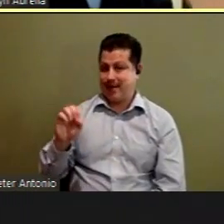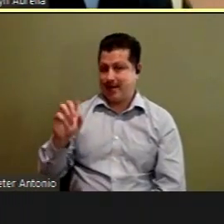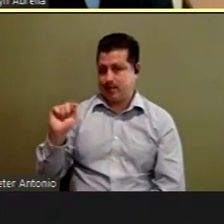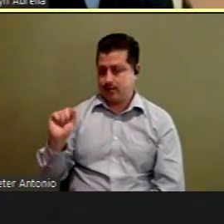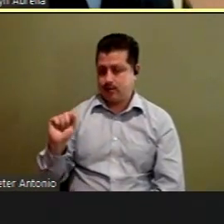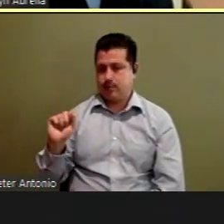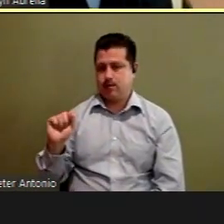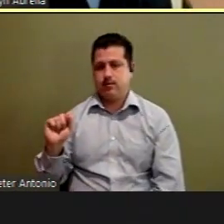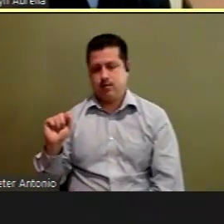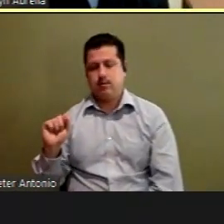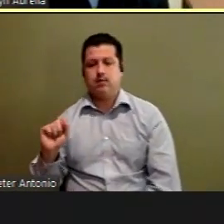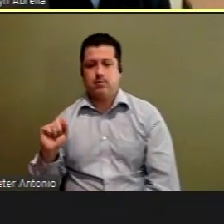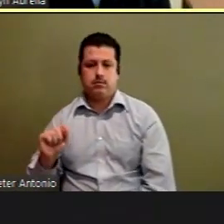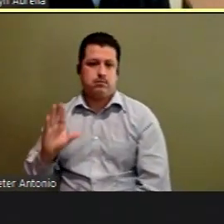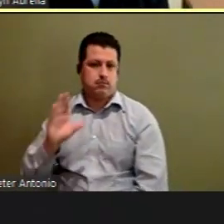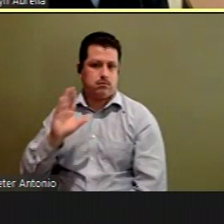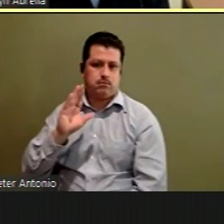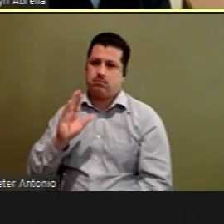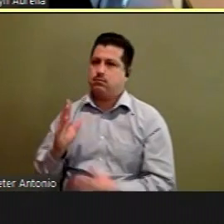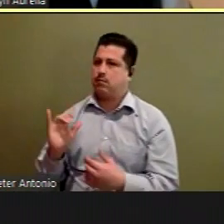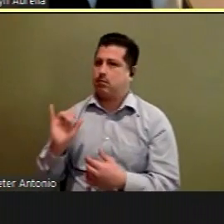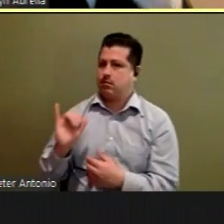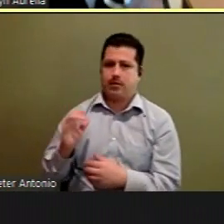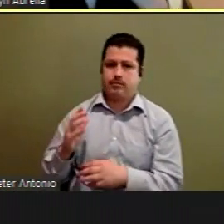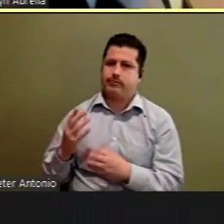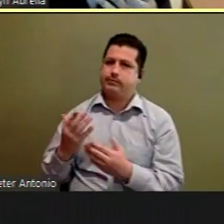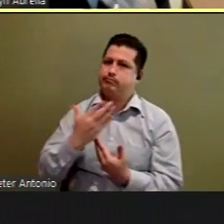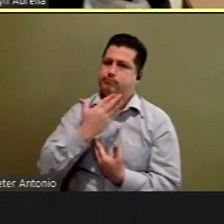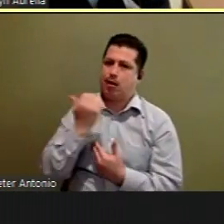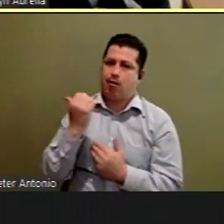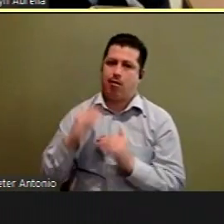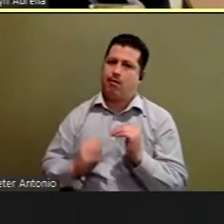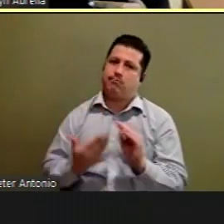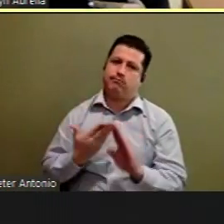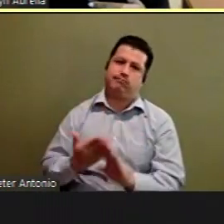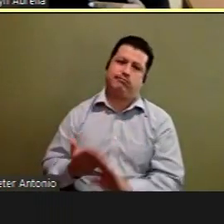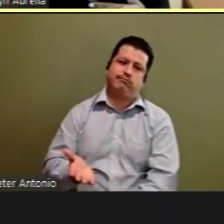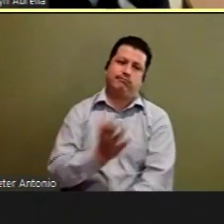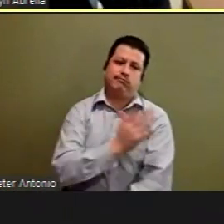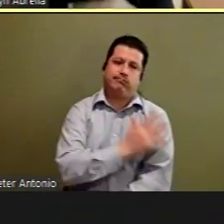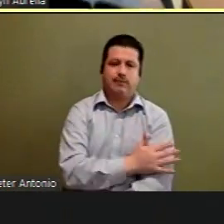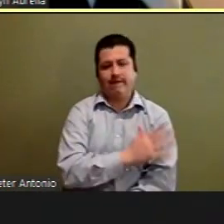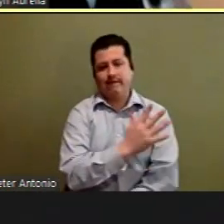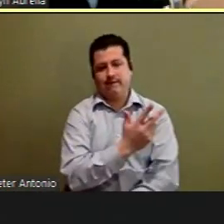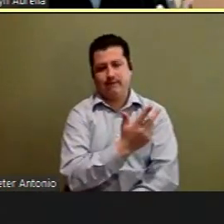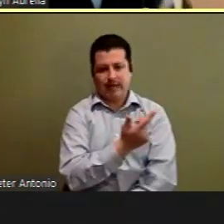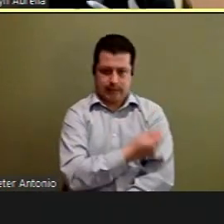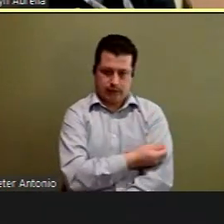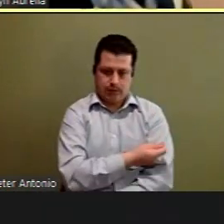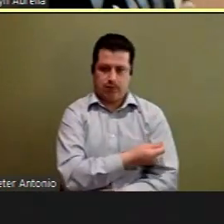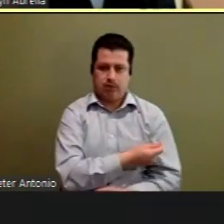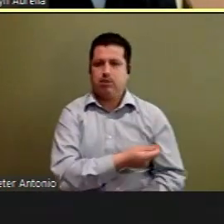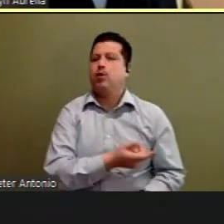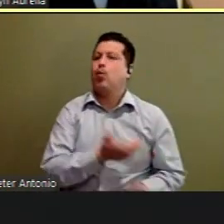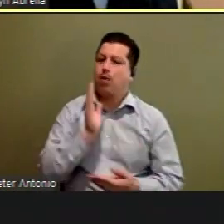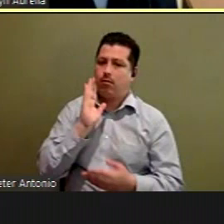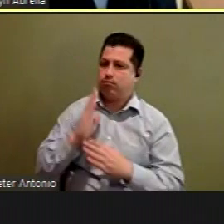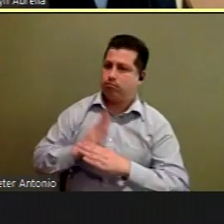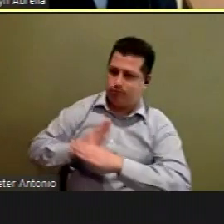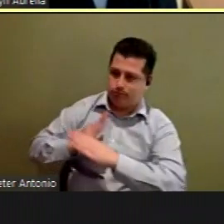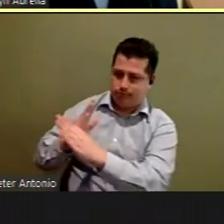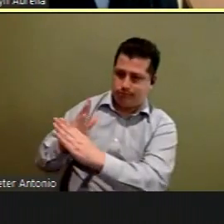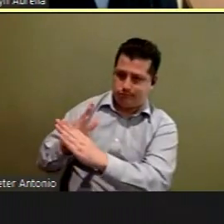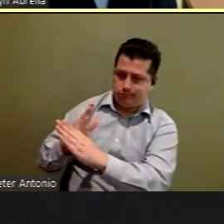still much better than any vaccine we've had in the past, and will still provide some level of protection so we can know that we won't get very sick